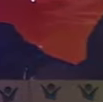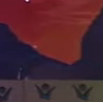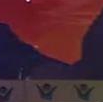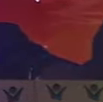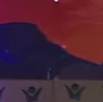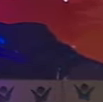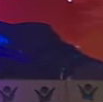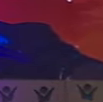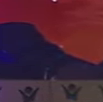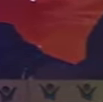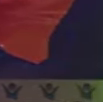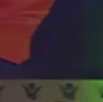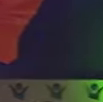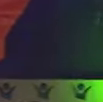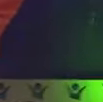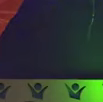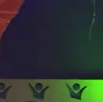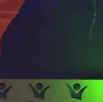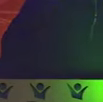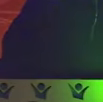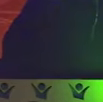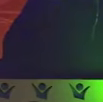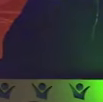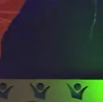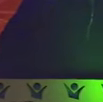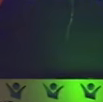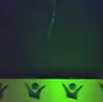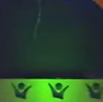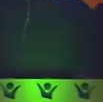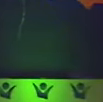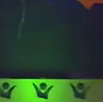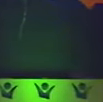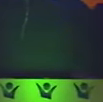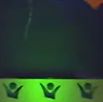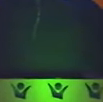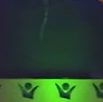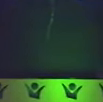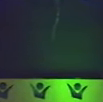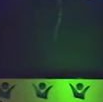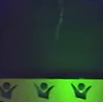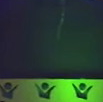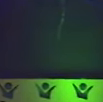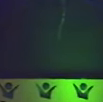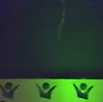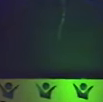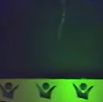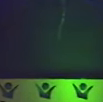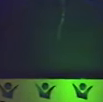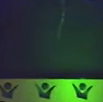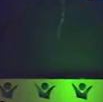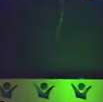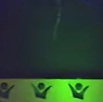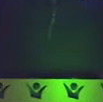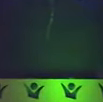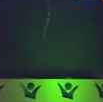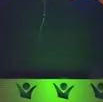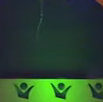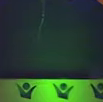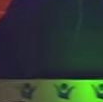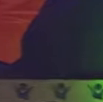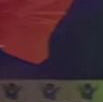Let's go now to another quite amazing sight in some things that are happening